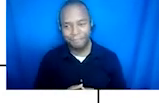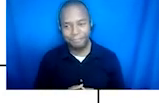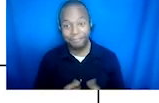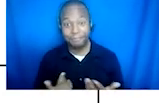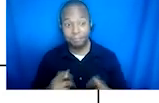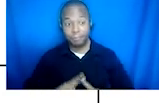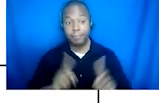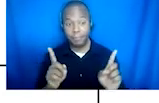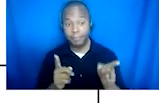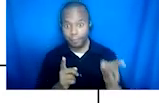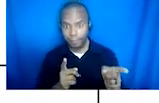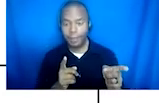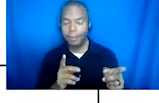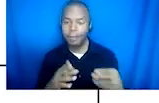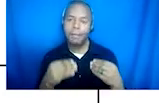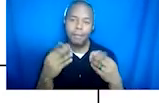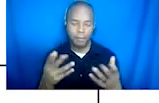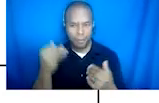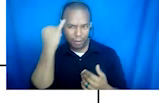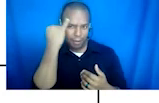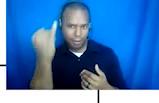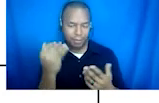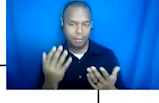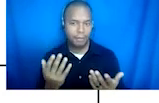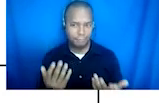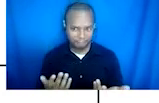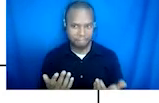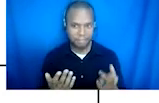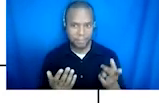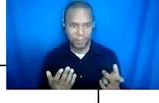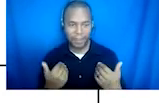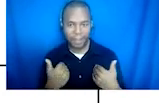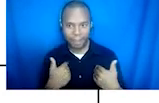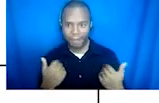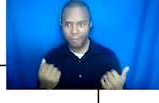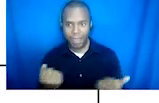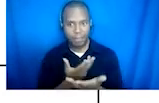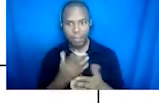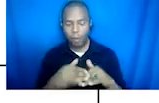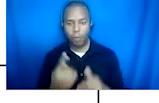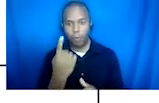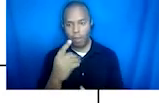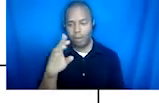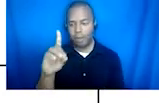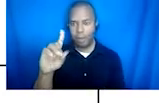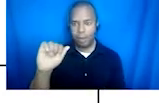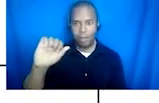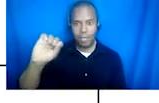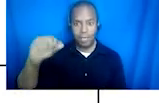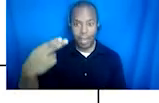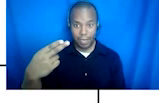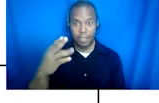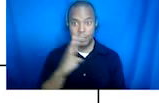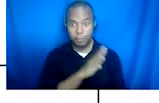But it gives you a sense of what it means to have those all on the same dashboard. You get access to